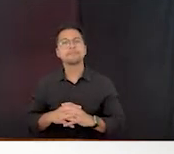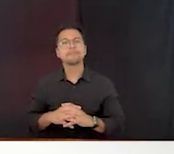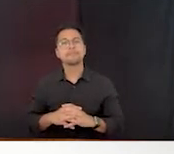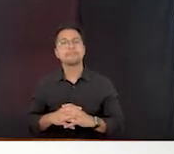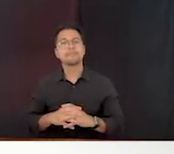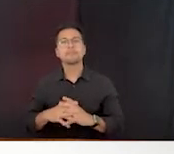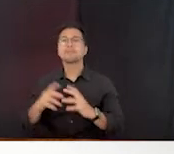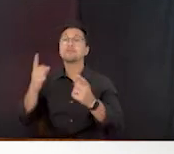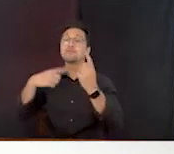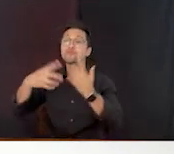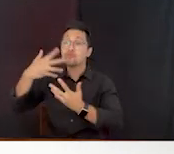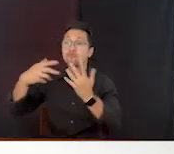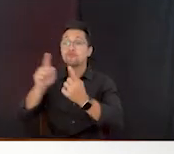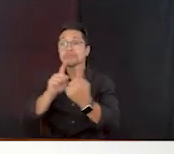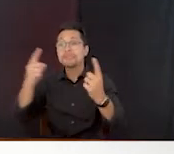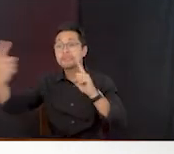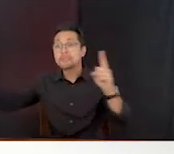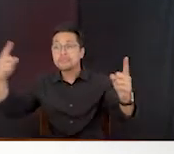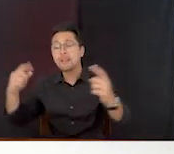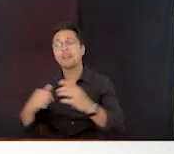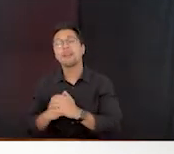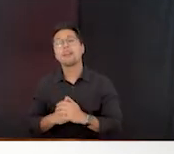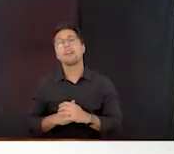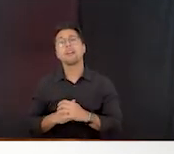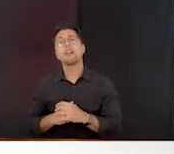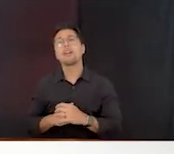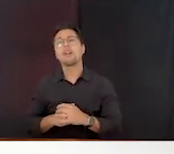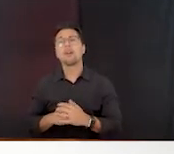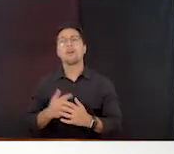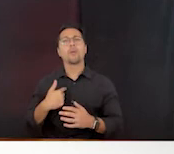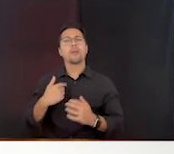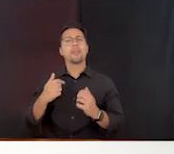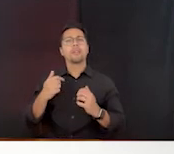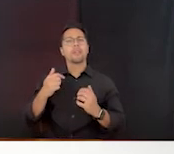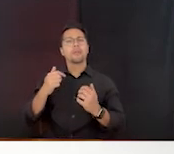Social distancing, they're singing or playing instruments. We don't.